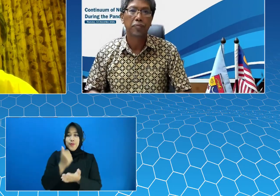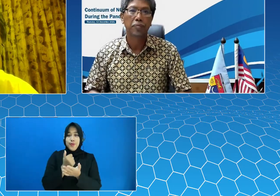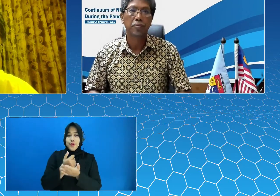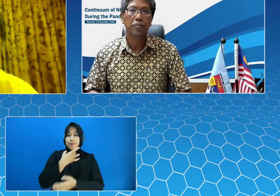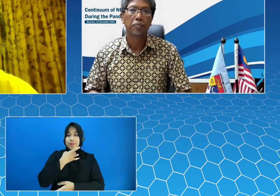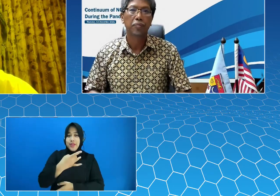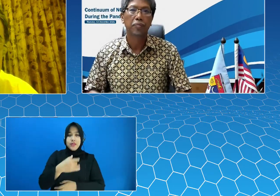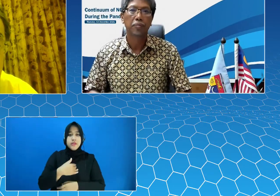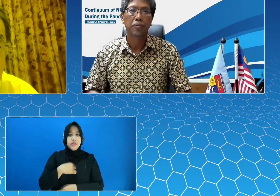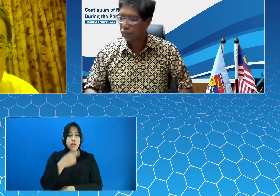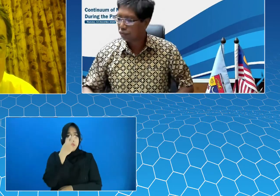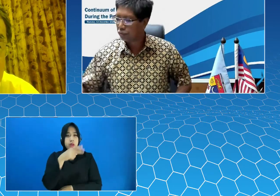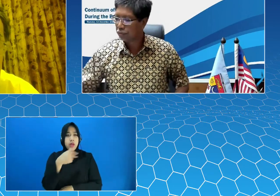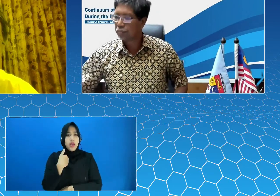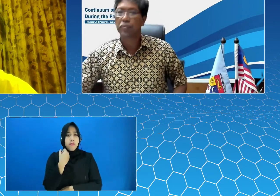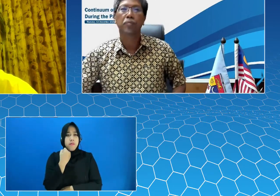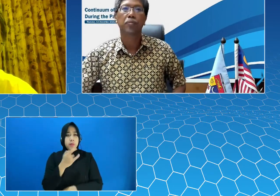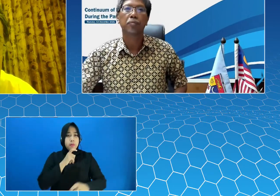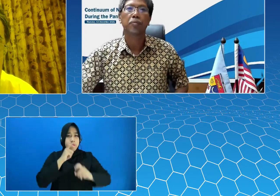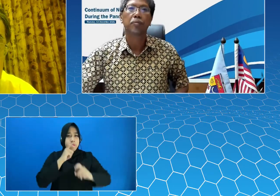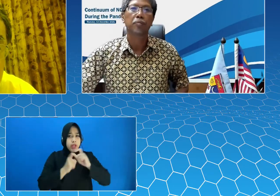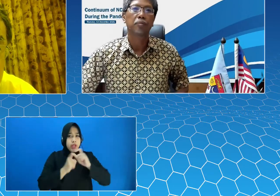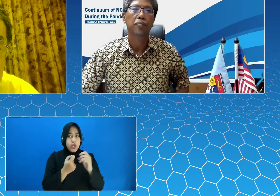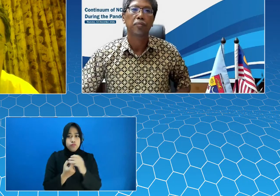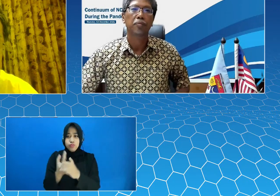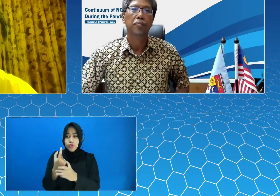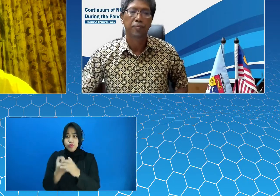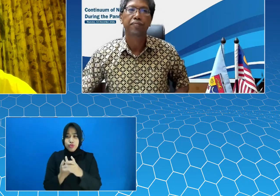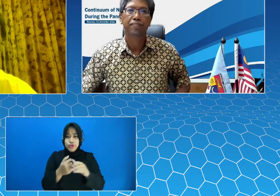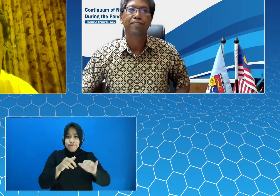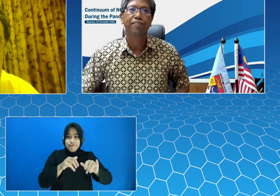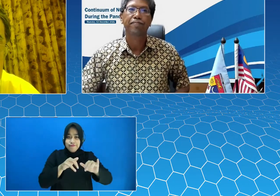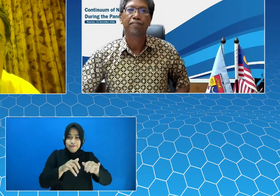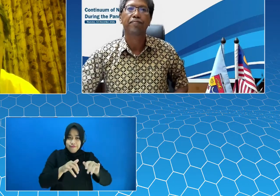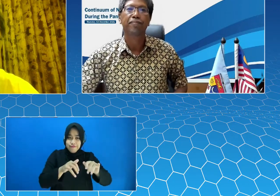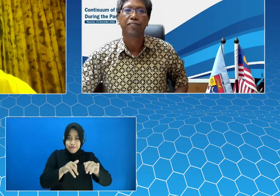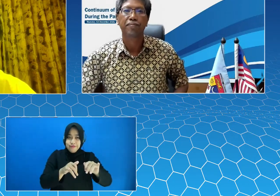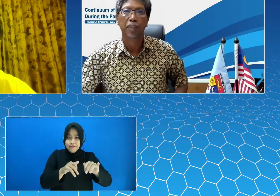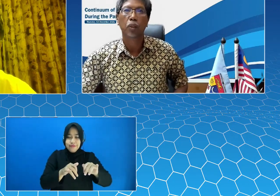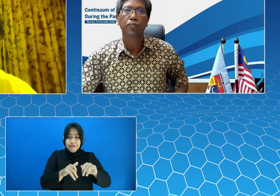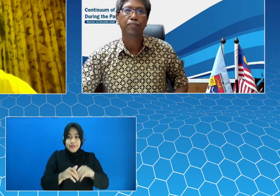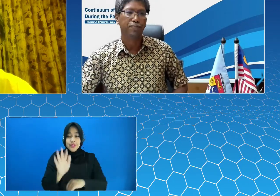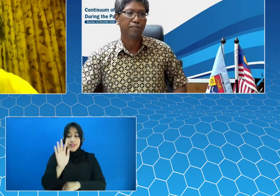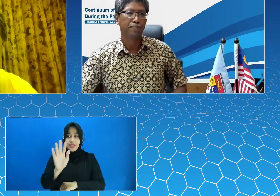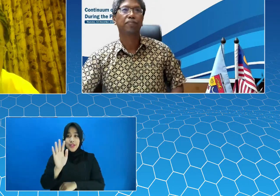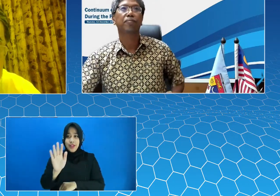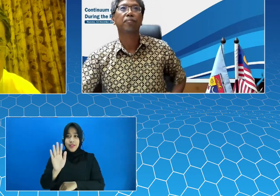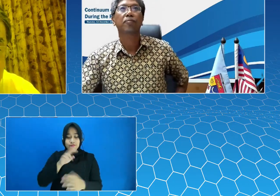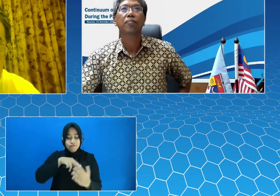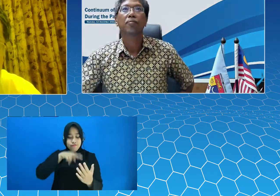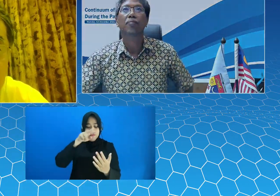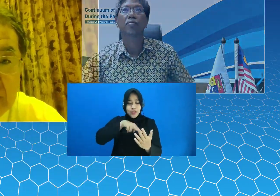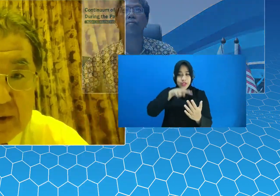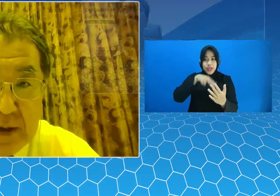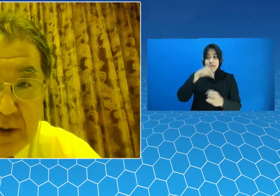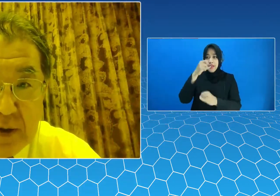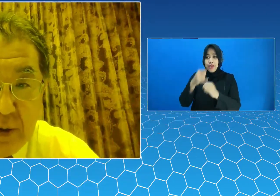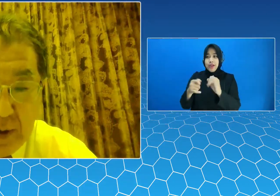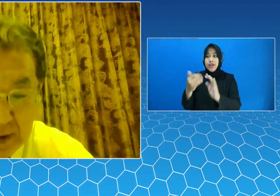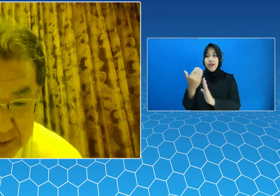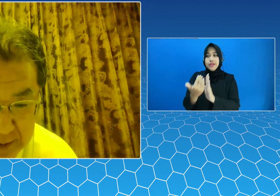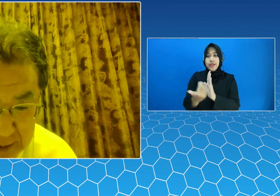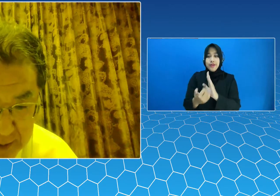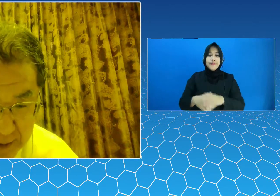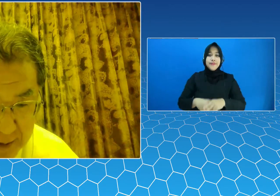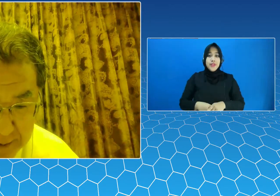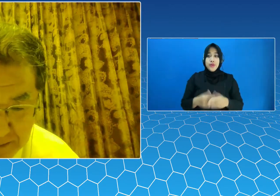piling up in the chat, which we will come back to at the very end of the session. So anyway, thank you very much, Professor. It's a very good, interesting presentation.